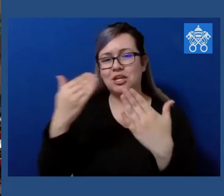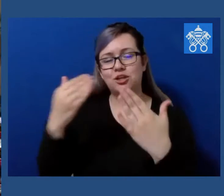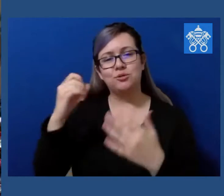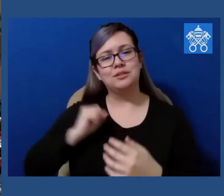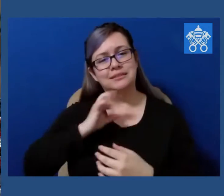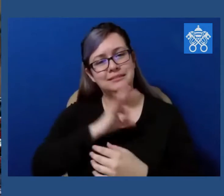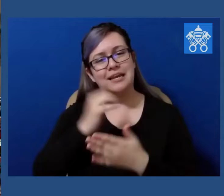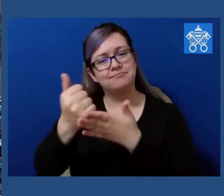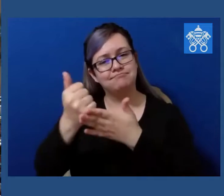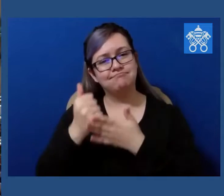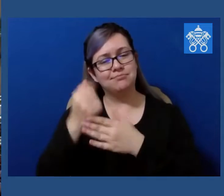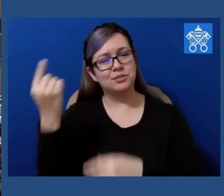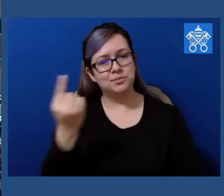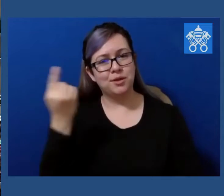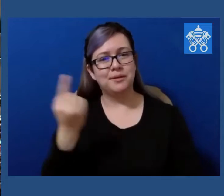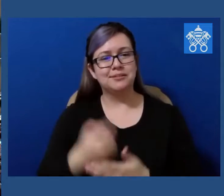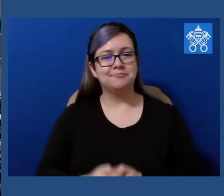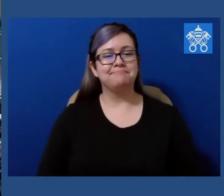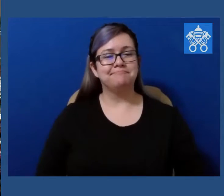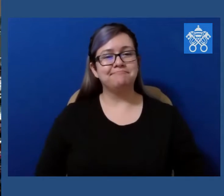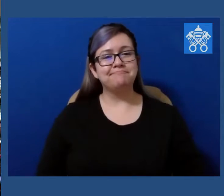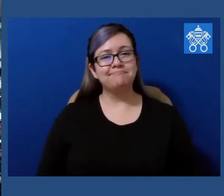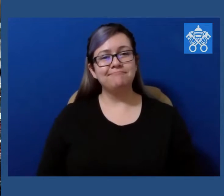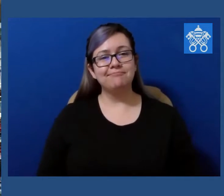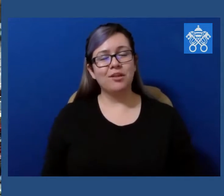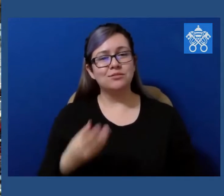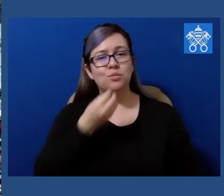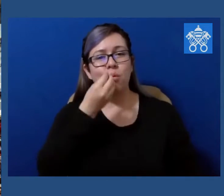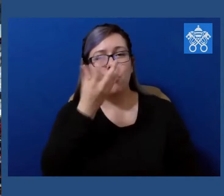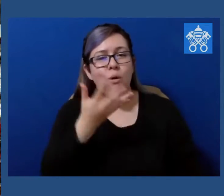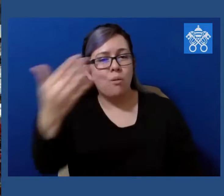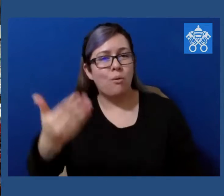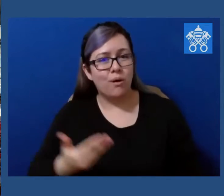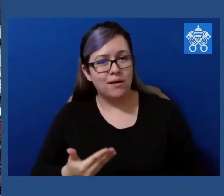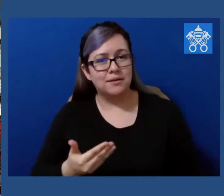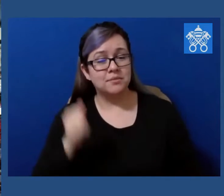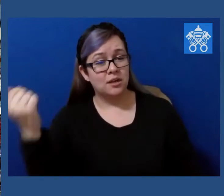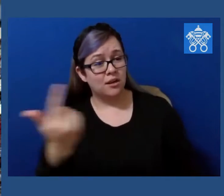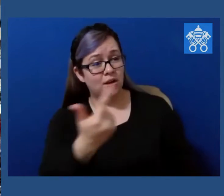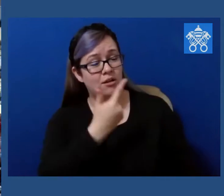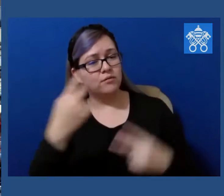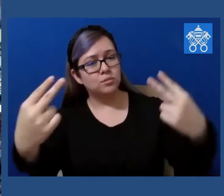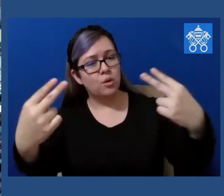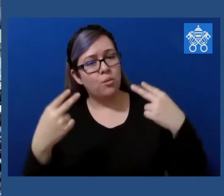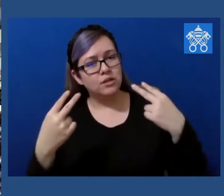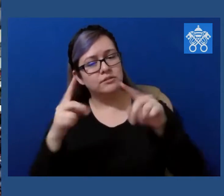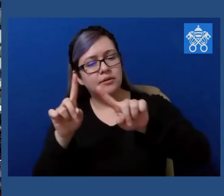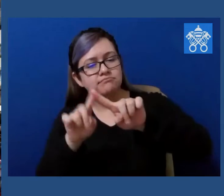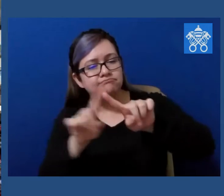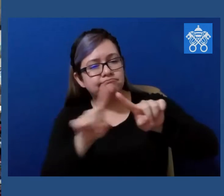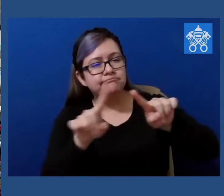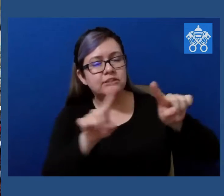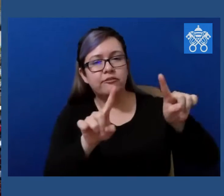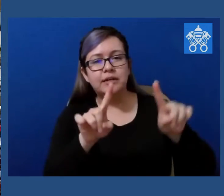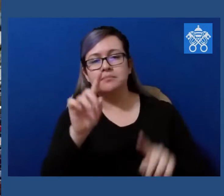YouTube channel, or our Facebook Live feed. We offer you a warm welcome, especially all of those joining through other